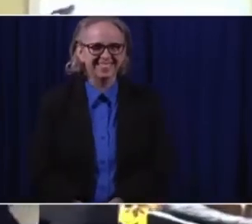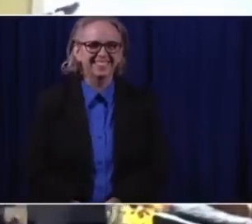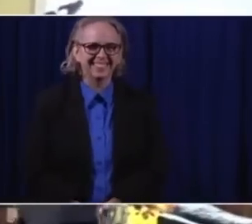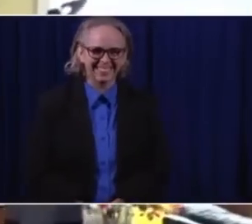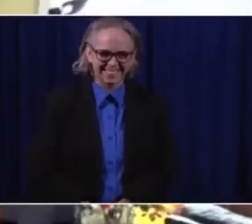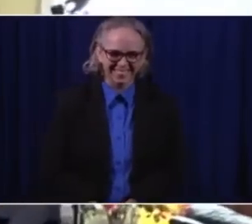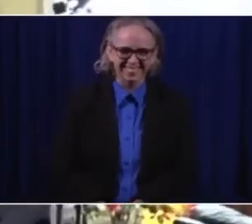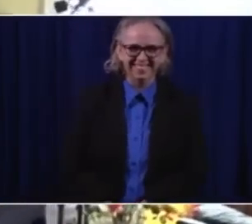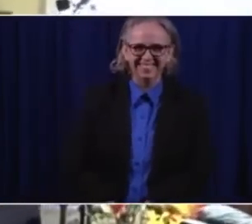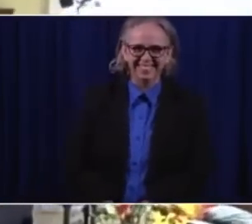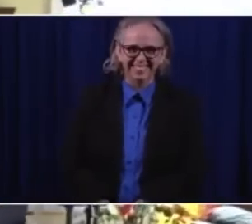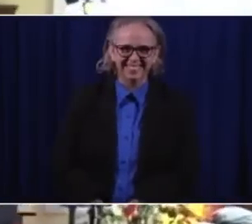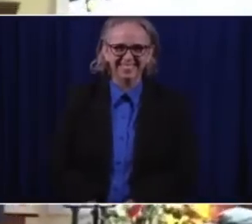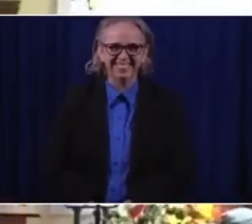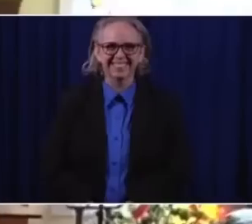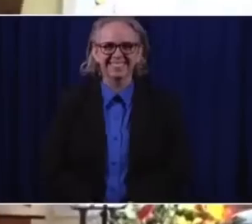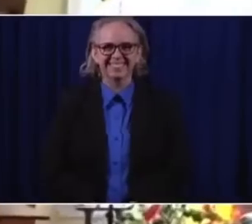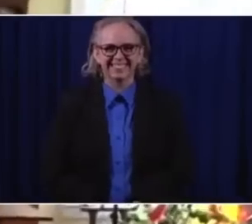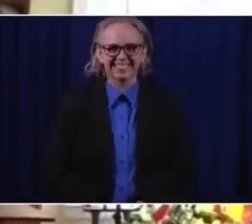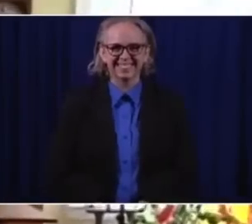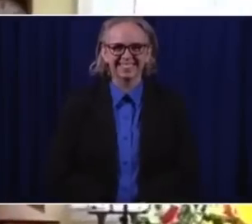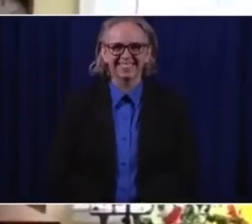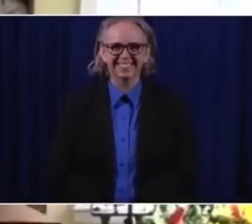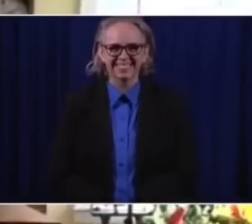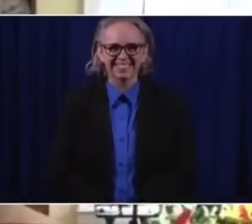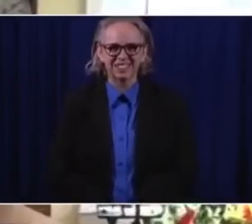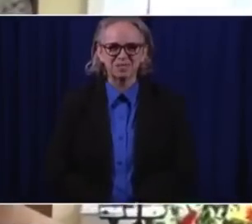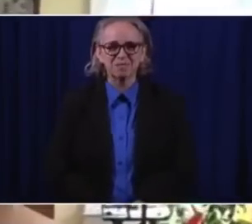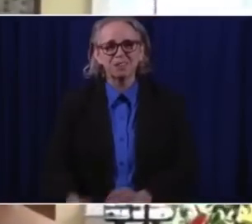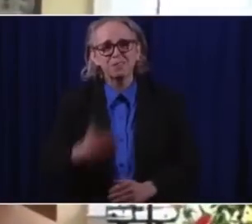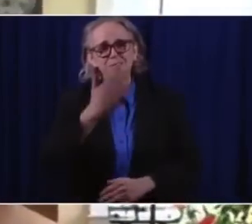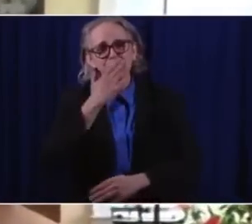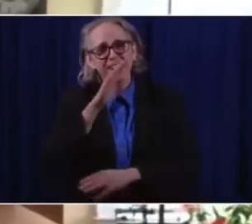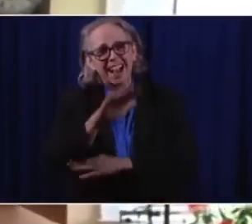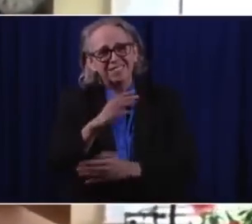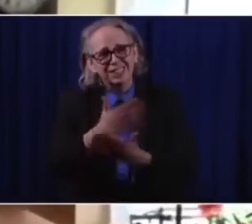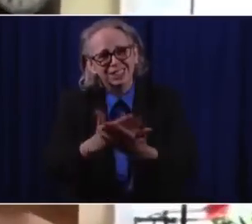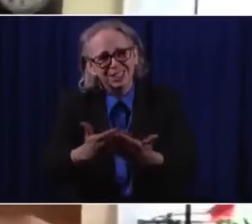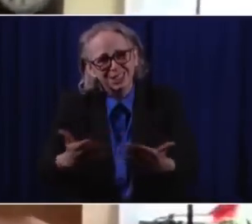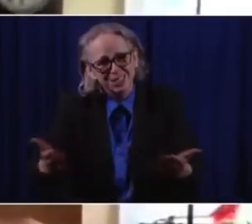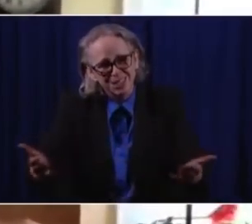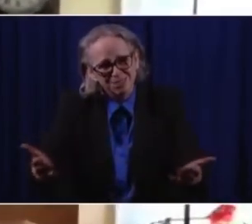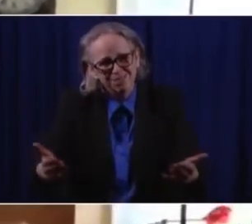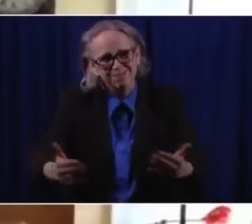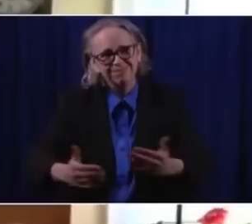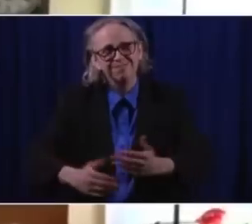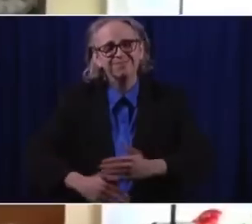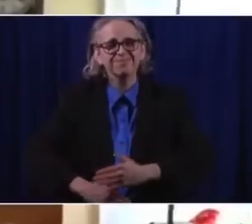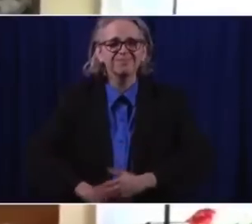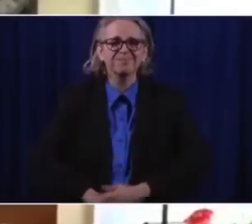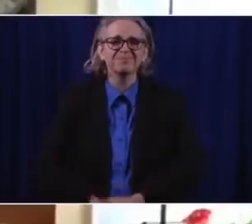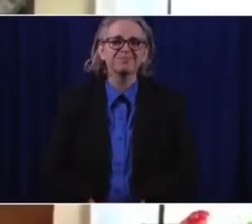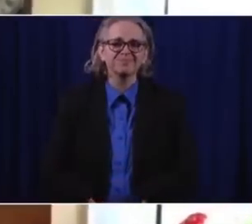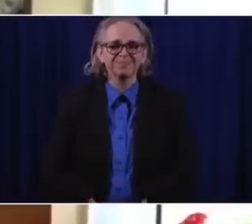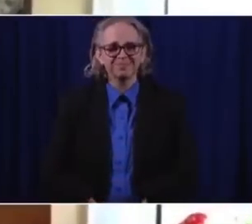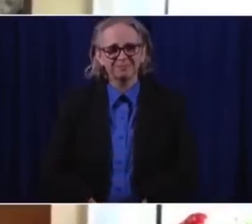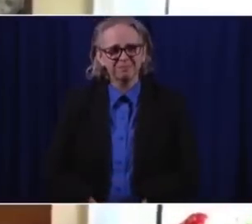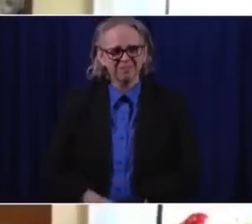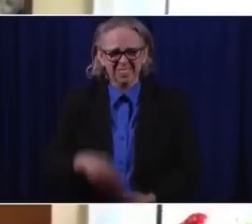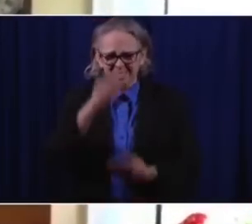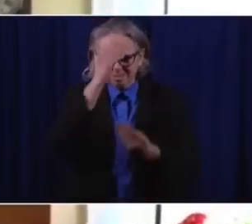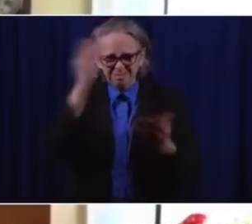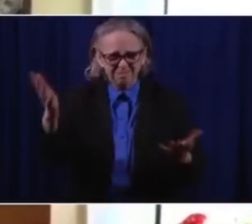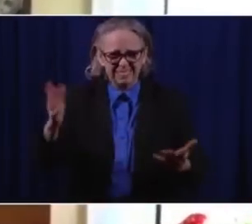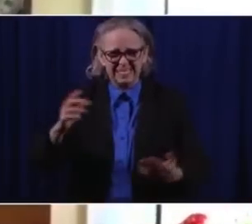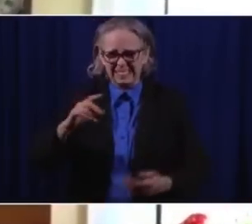A whole day. And now we have the governor coming straight to the podium. Let's go right to him. Thanksgiving is coming up. It's